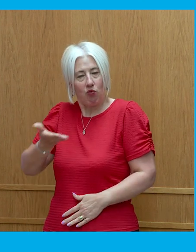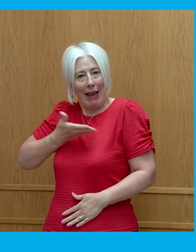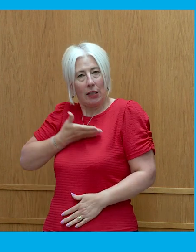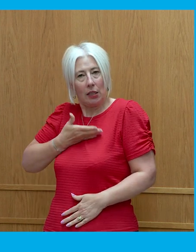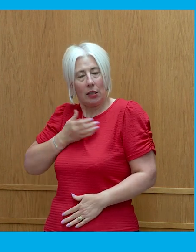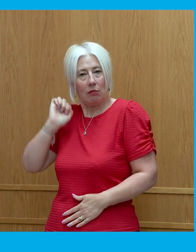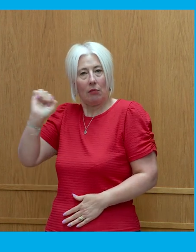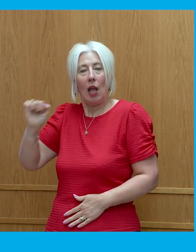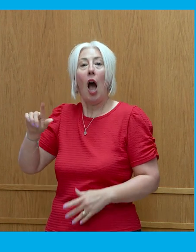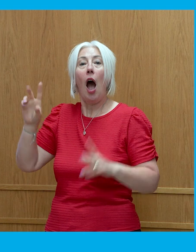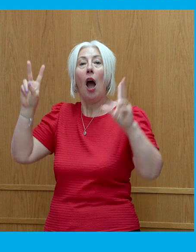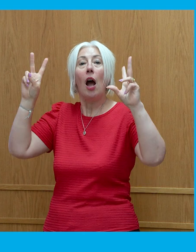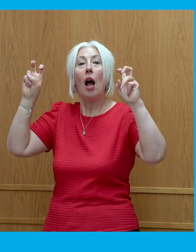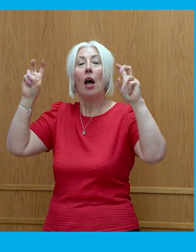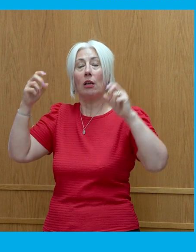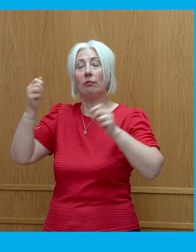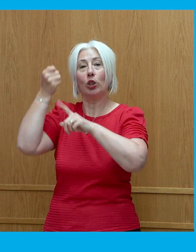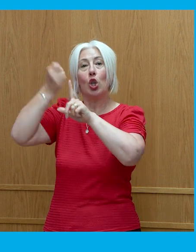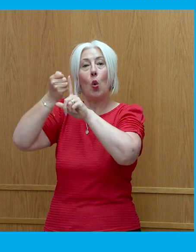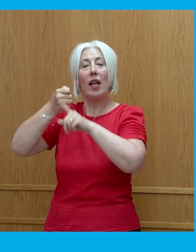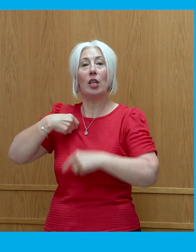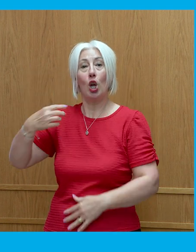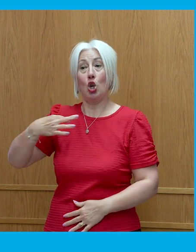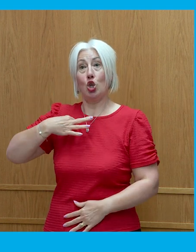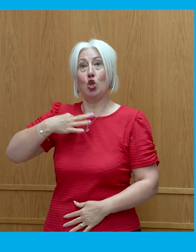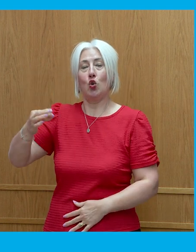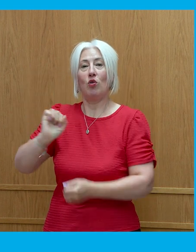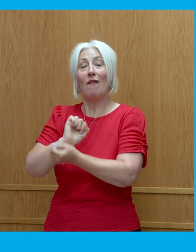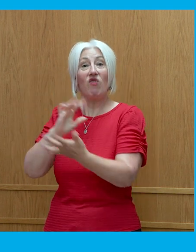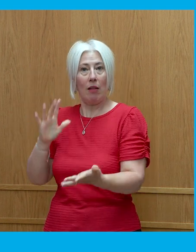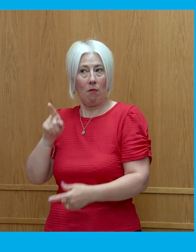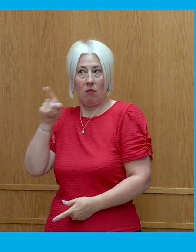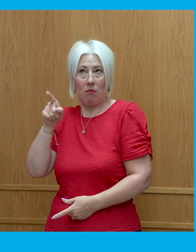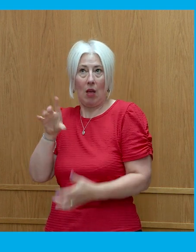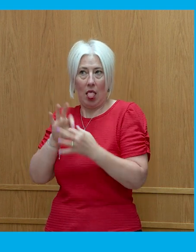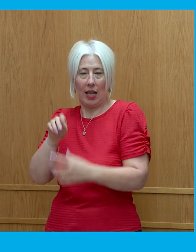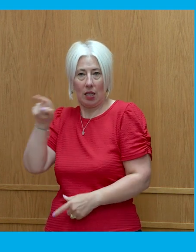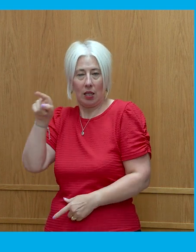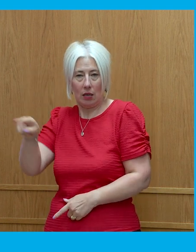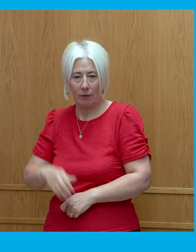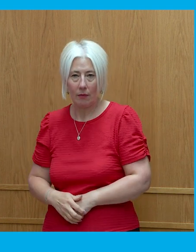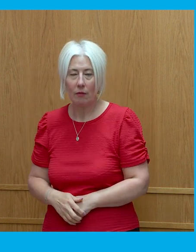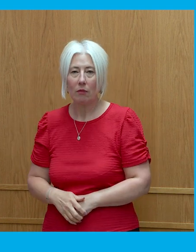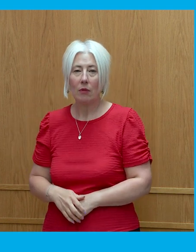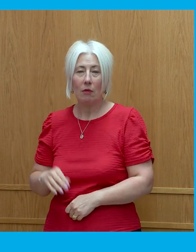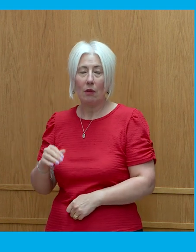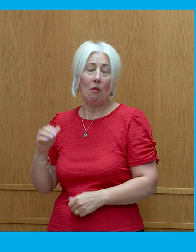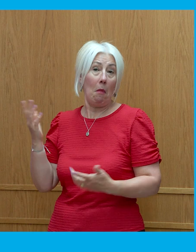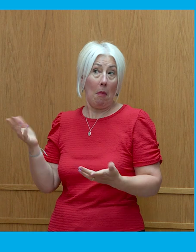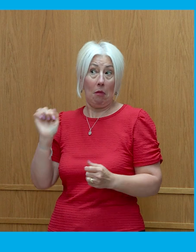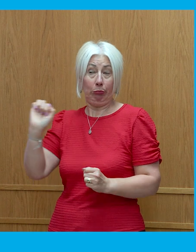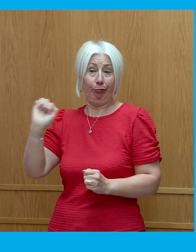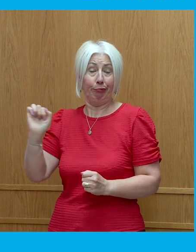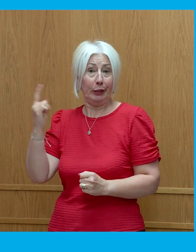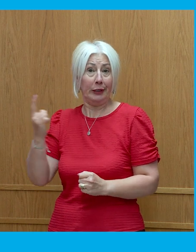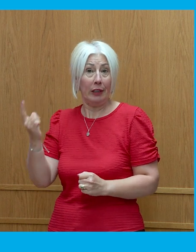Choosing Freedom slogan is based around that. And she generally, again, you guys probably have the data for it. She is someone